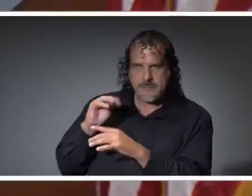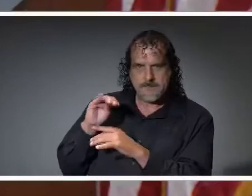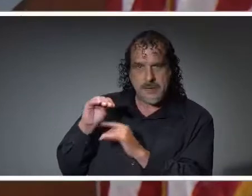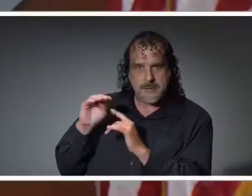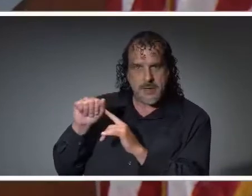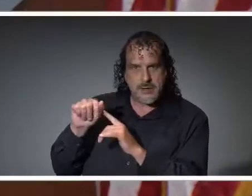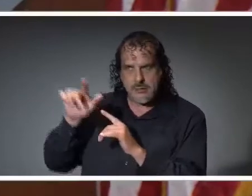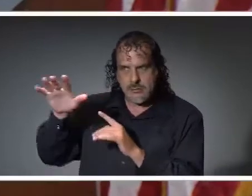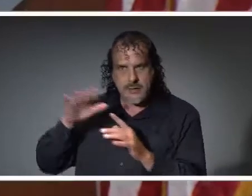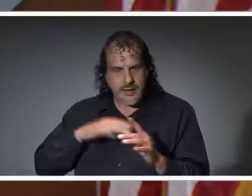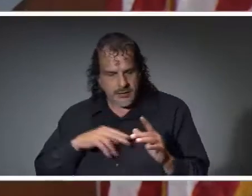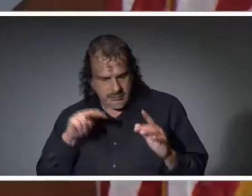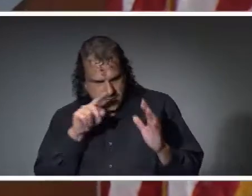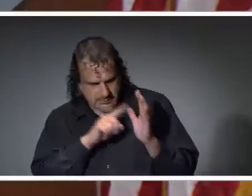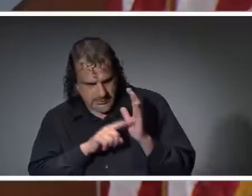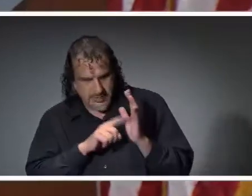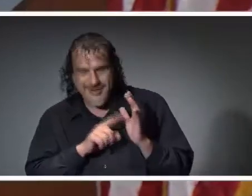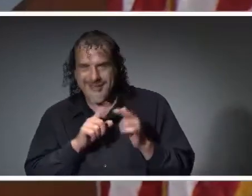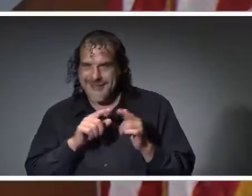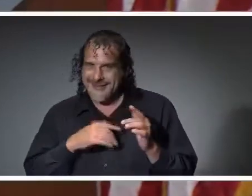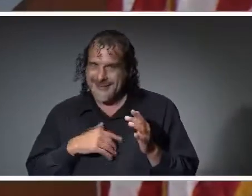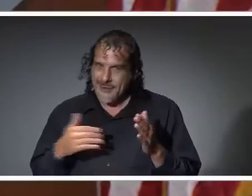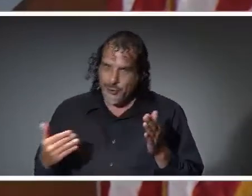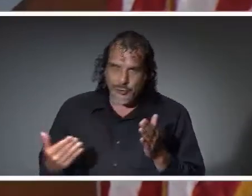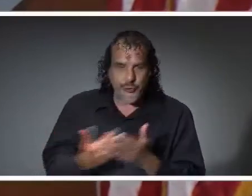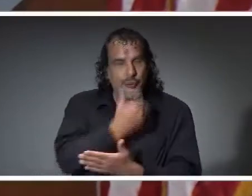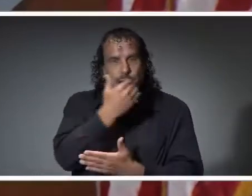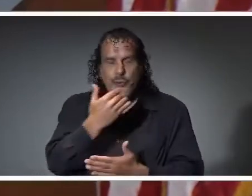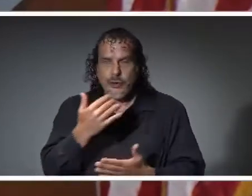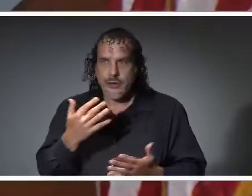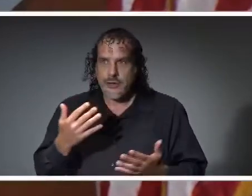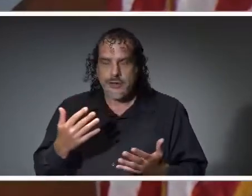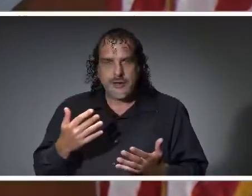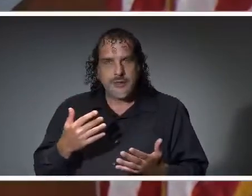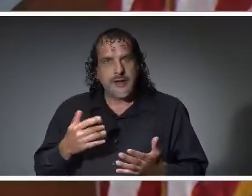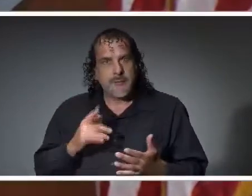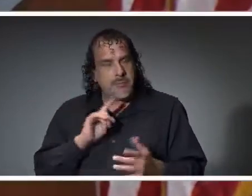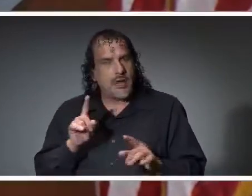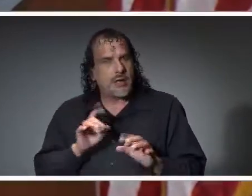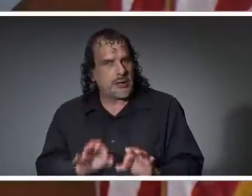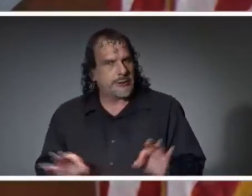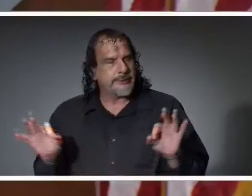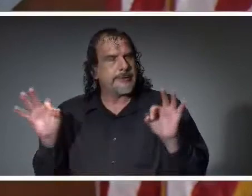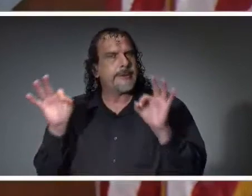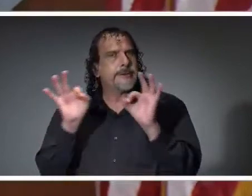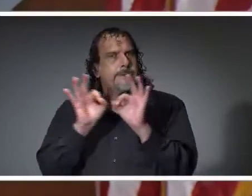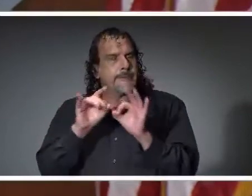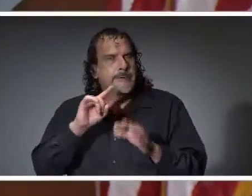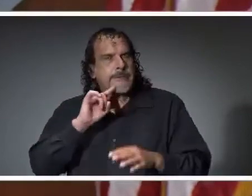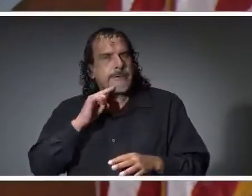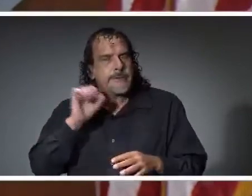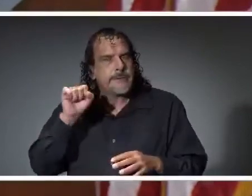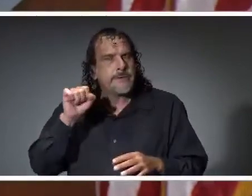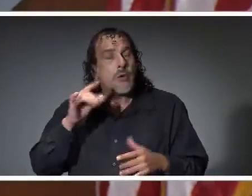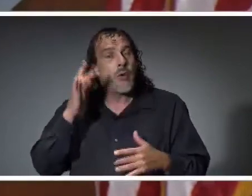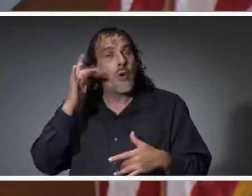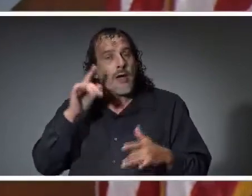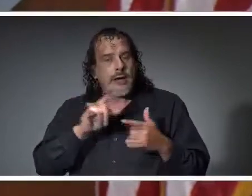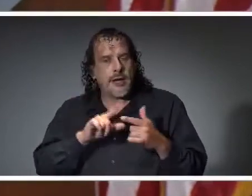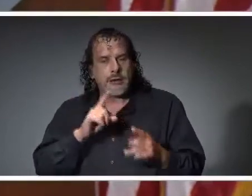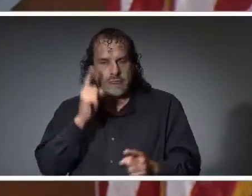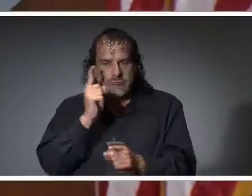is somewhat of a new approach, and one that I think is critically important because it accurately